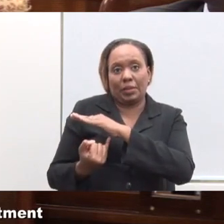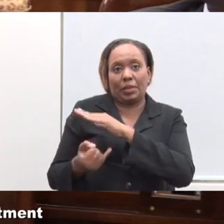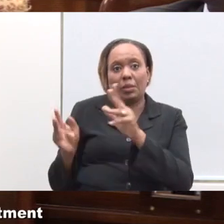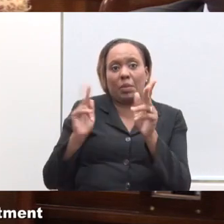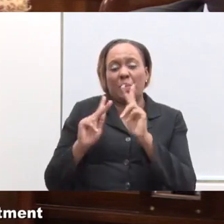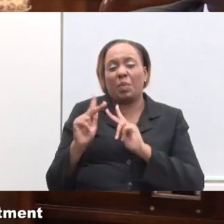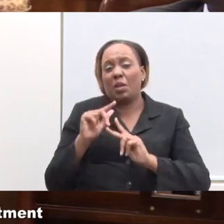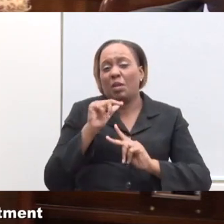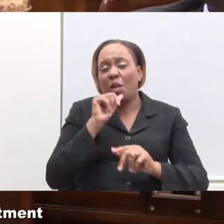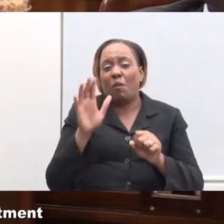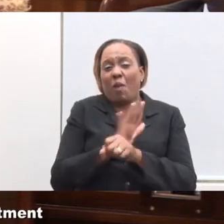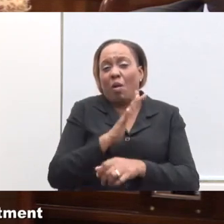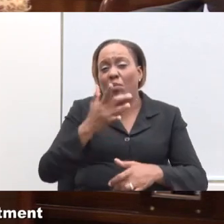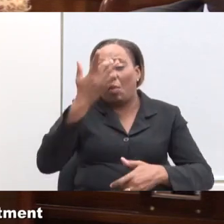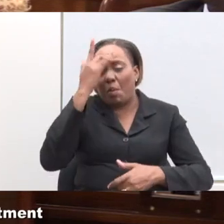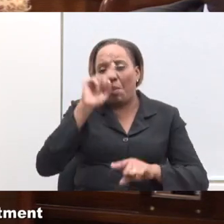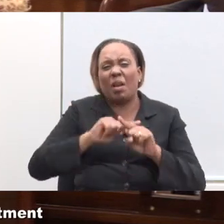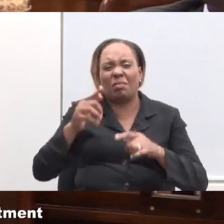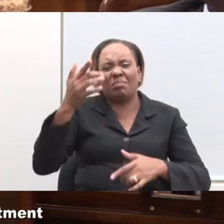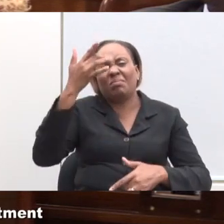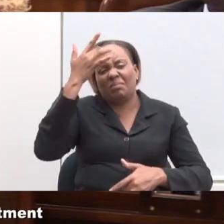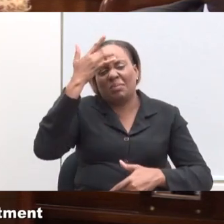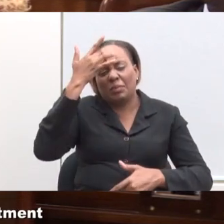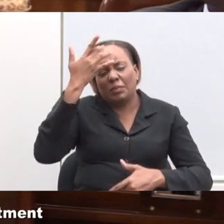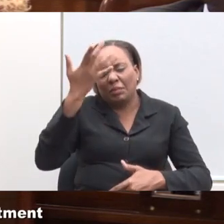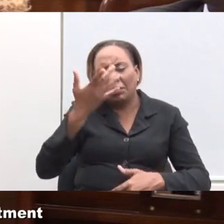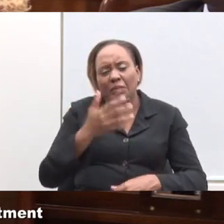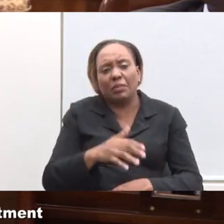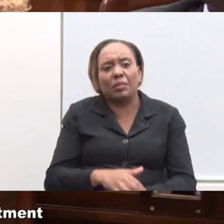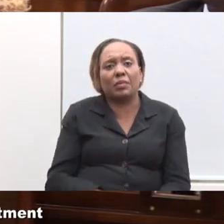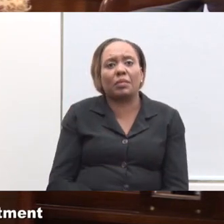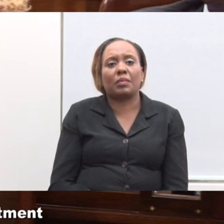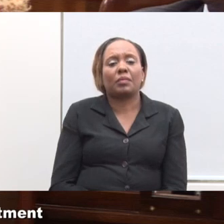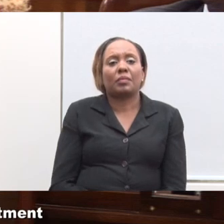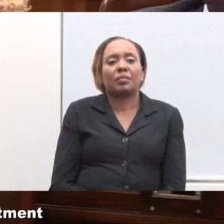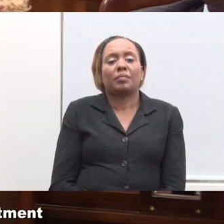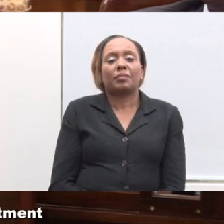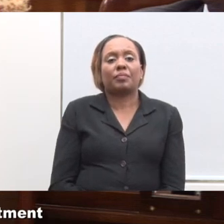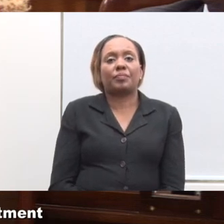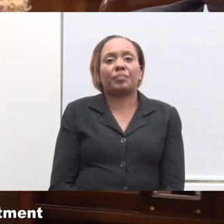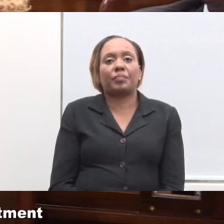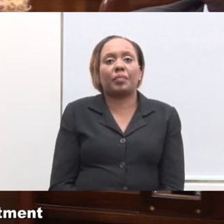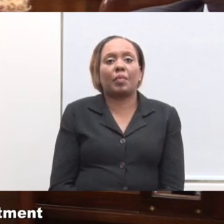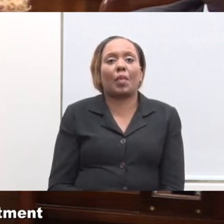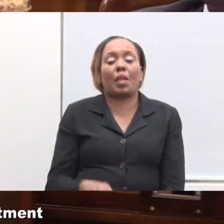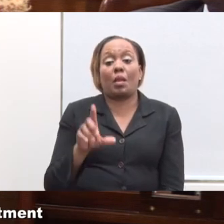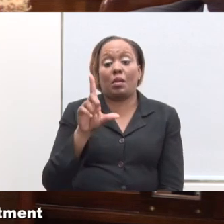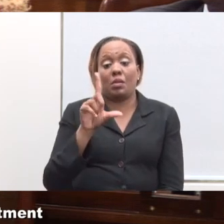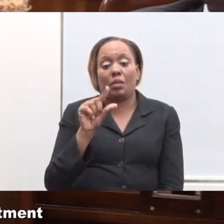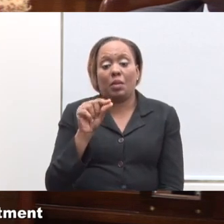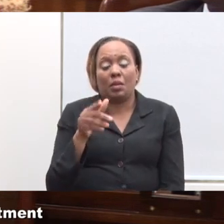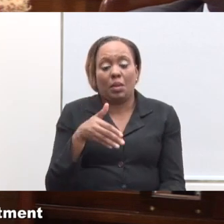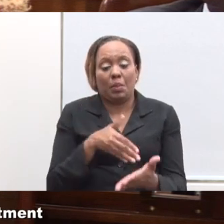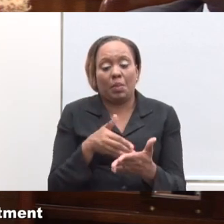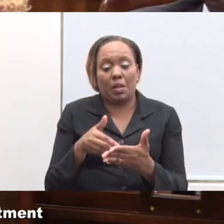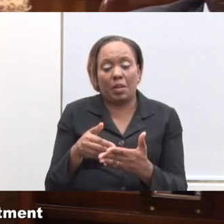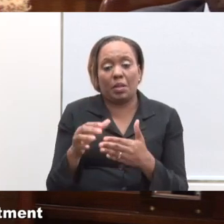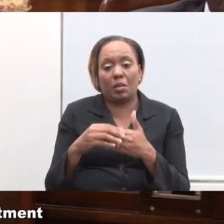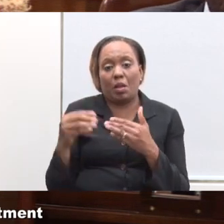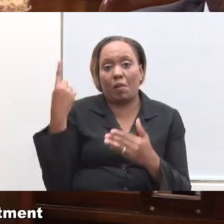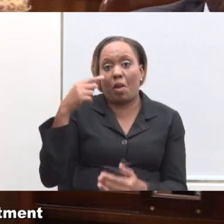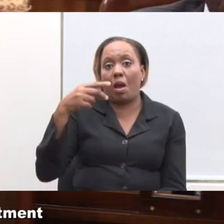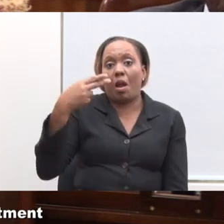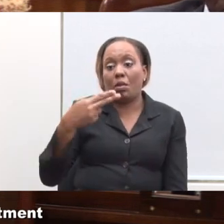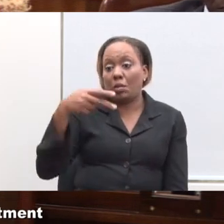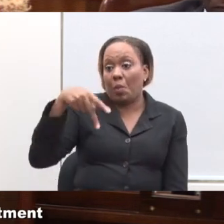the COVID-19 virus. Mr. Speaker, therefore, that $20 million at Harrison's Point